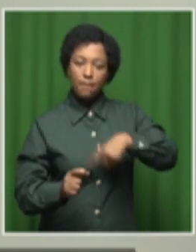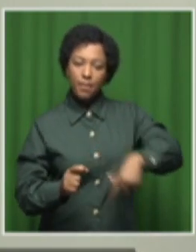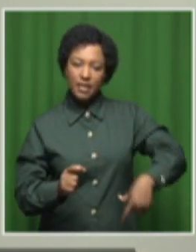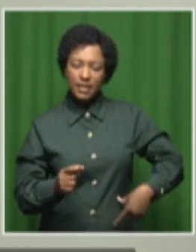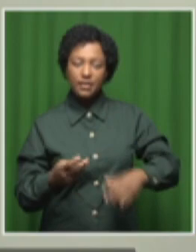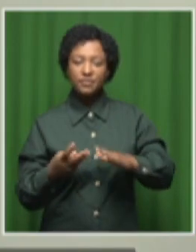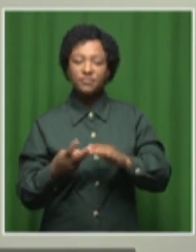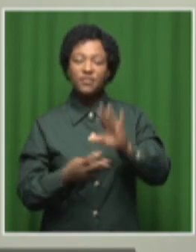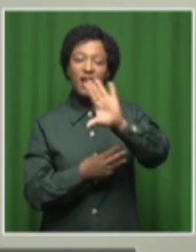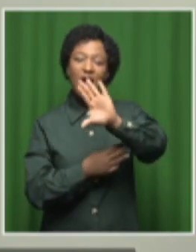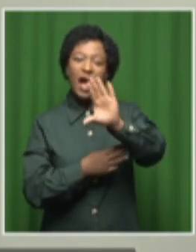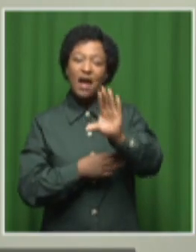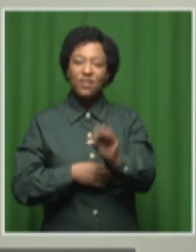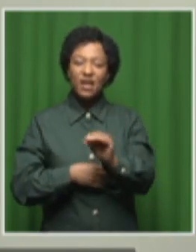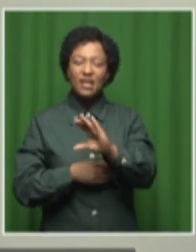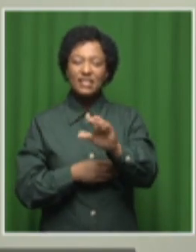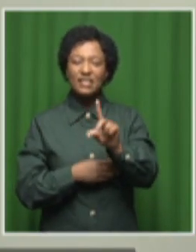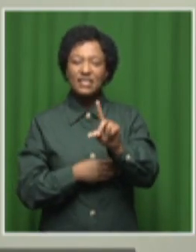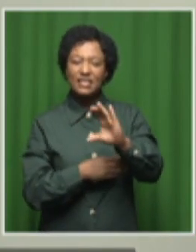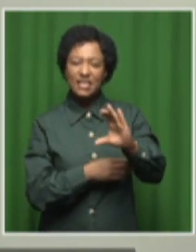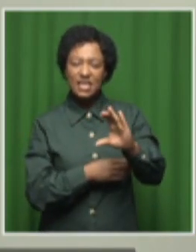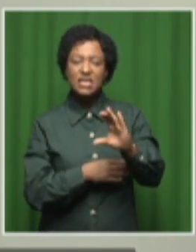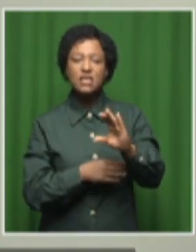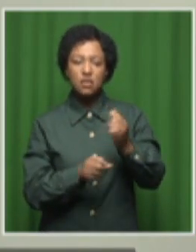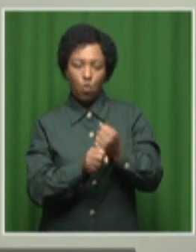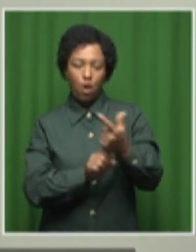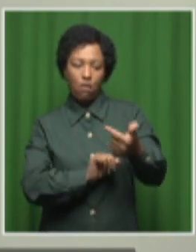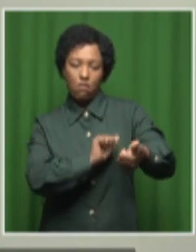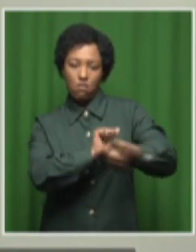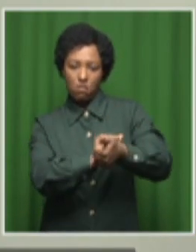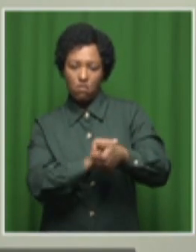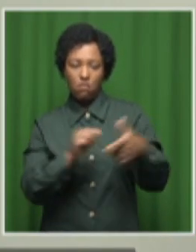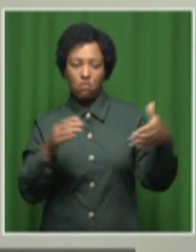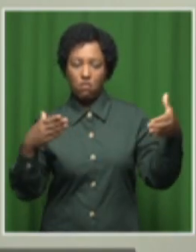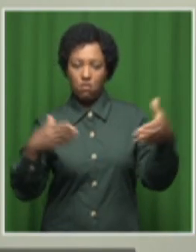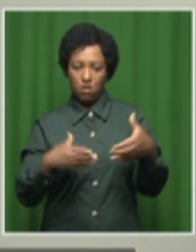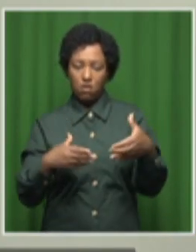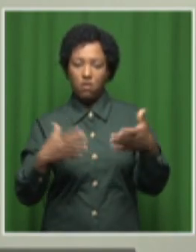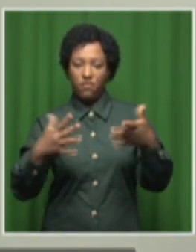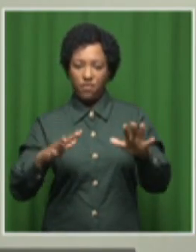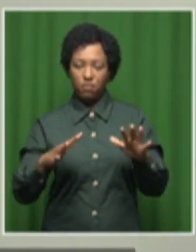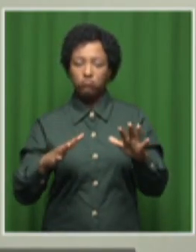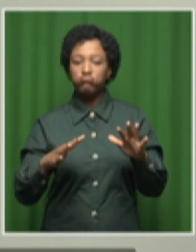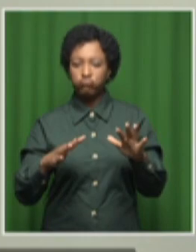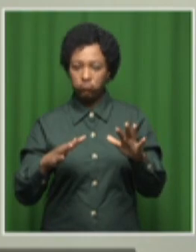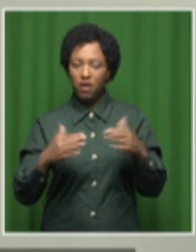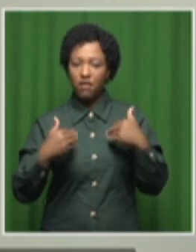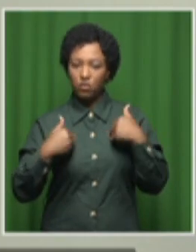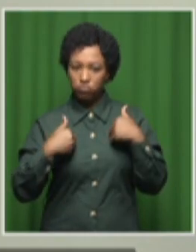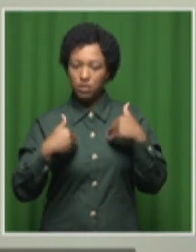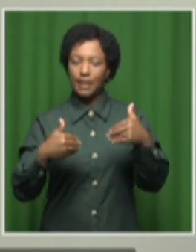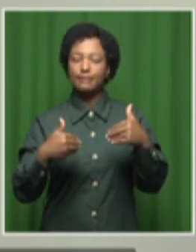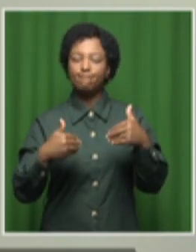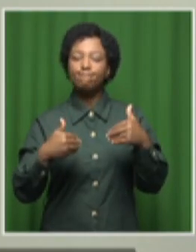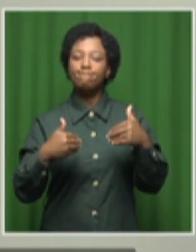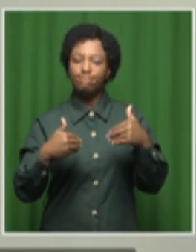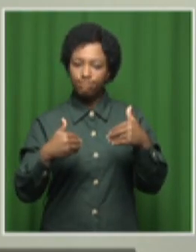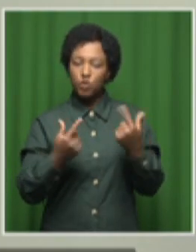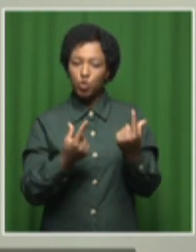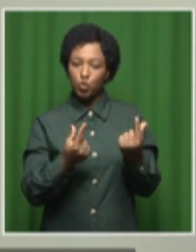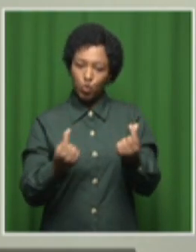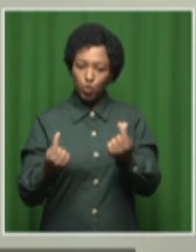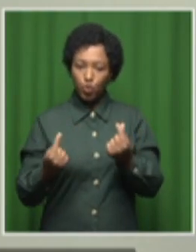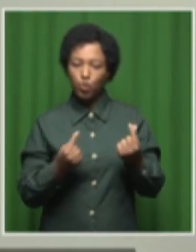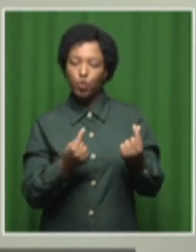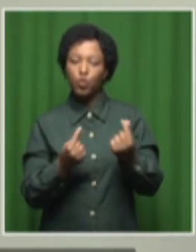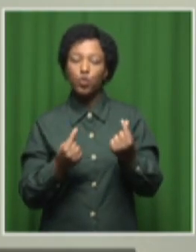these agencies have agitated together with the industry to get some of these first meaningful steps over the line. Now, what are